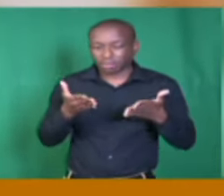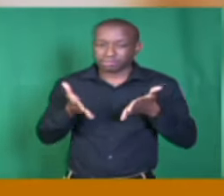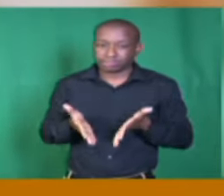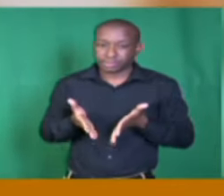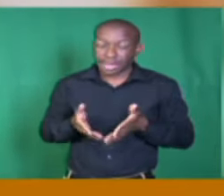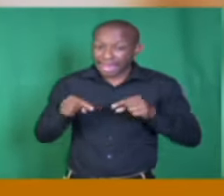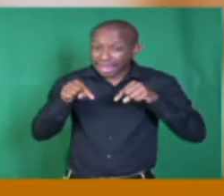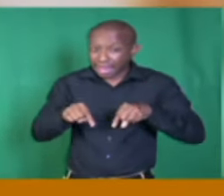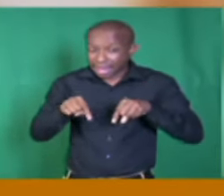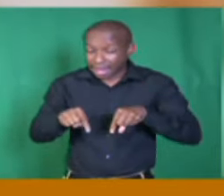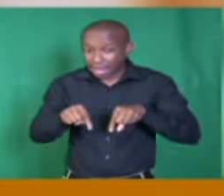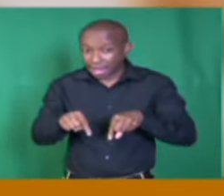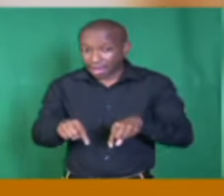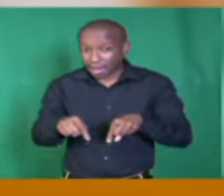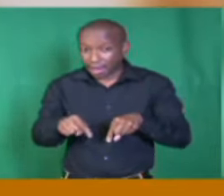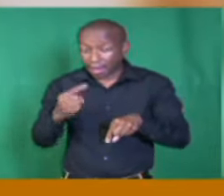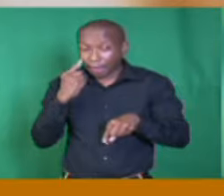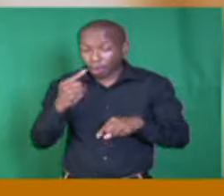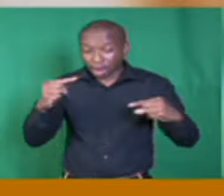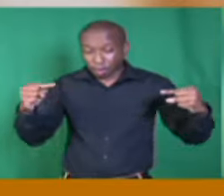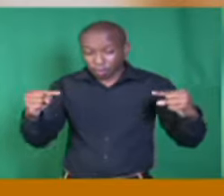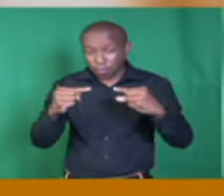are looking at the conflict.